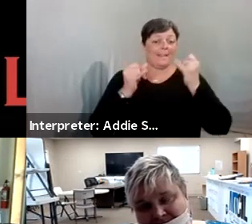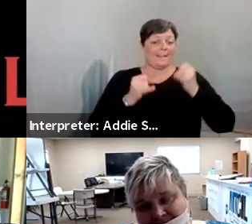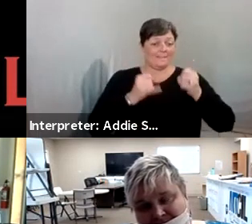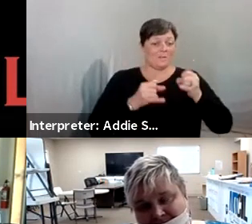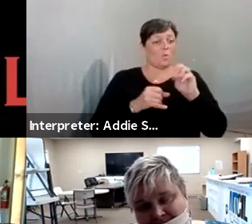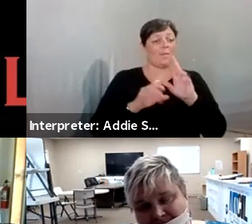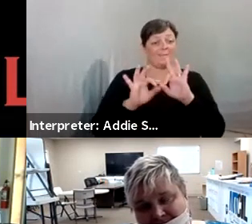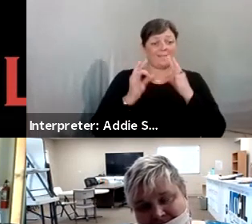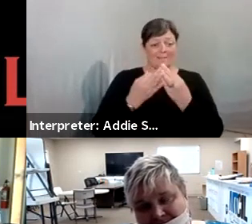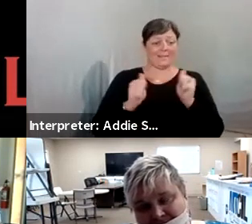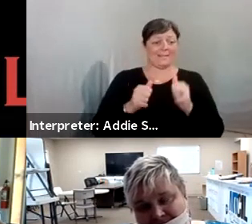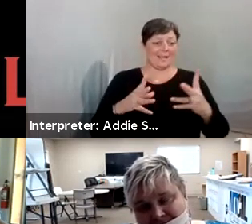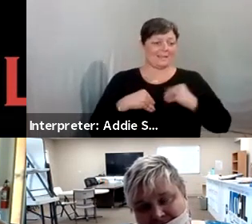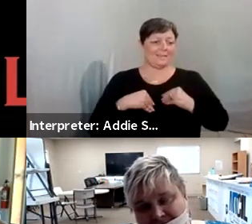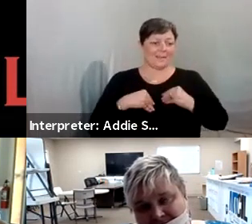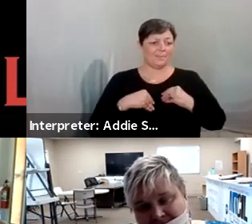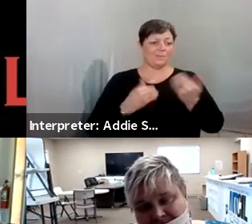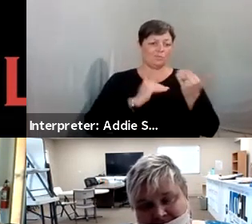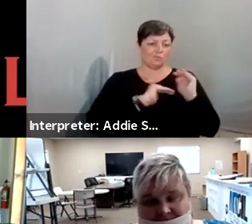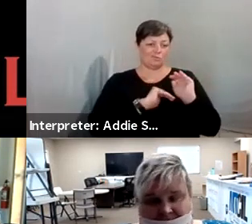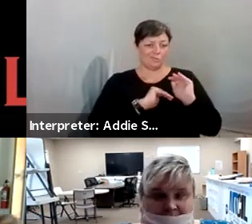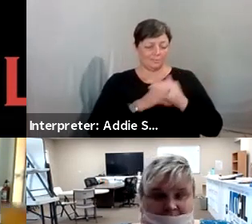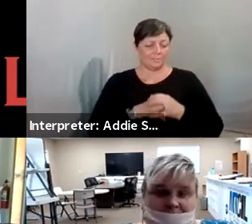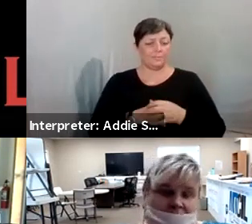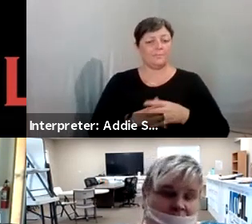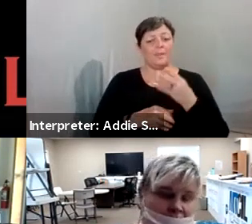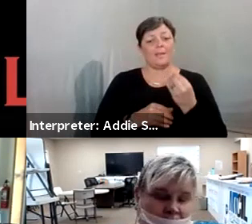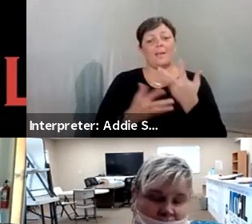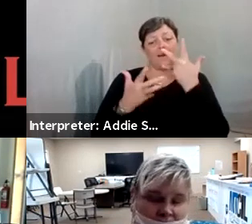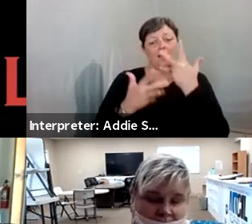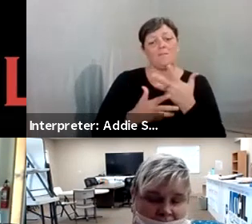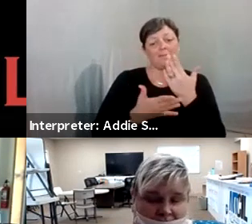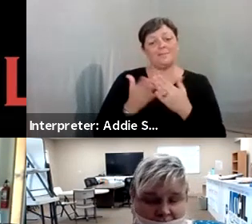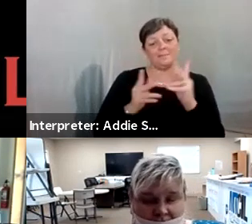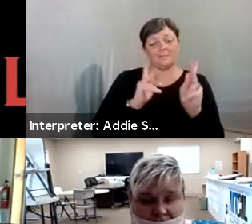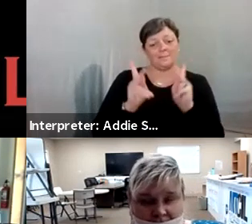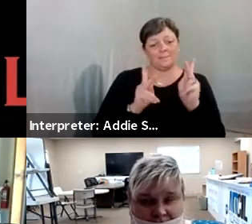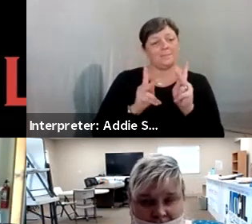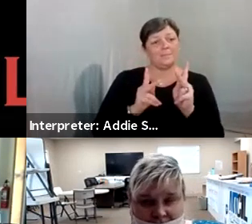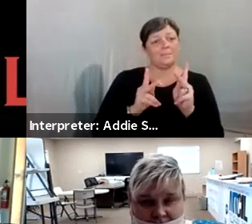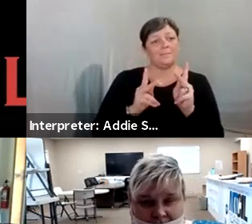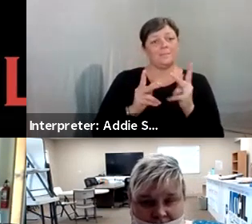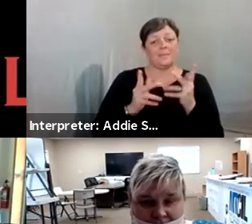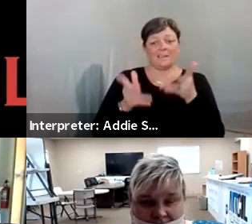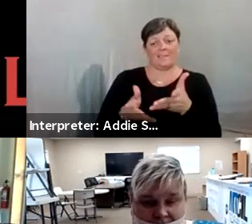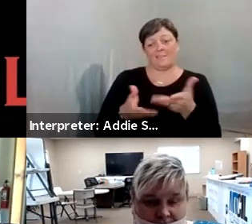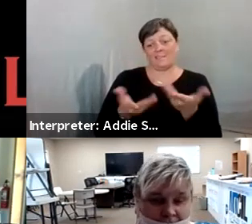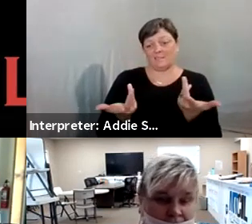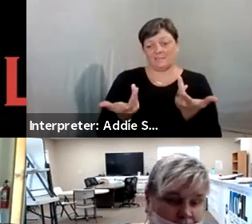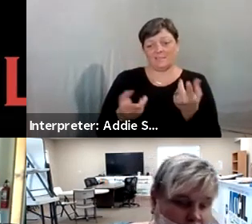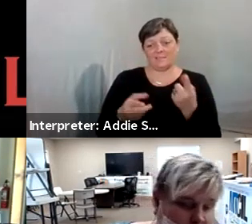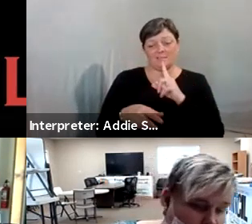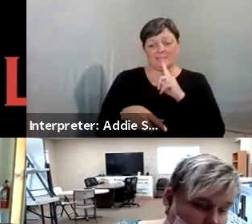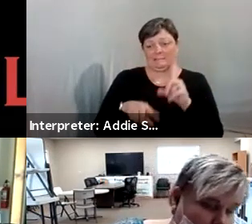family can also set restrictions. And unfortunately, some people, it leaves them in a position where they can't